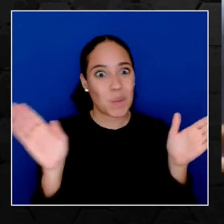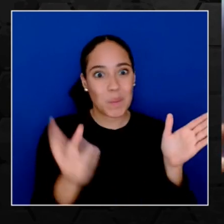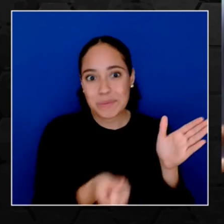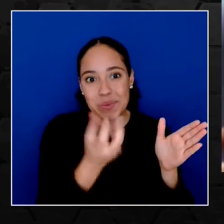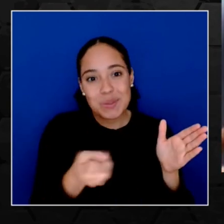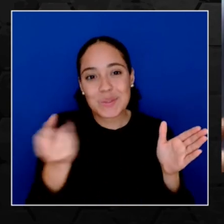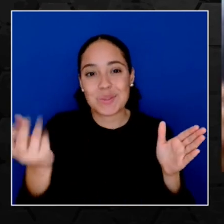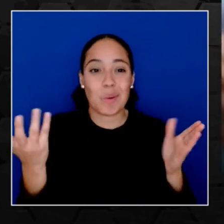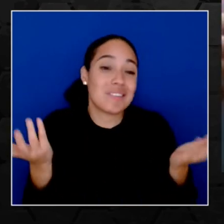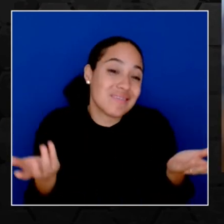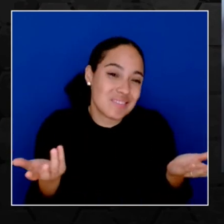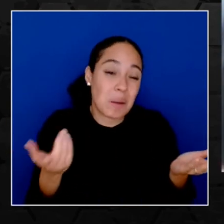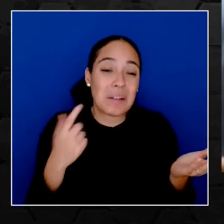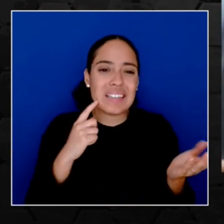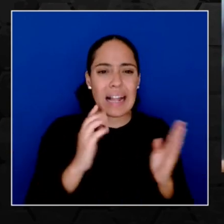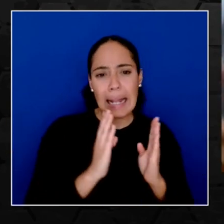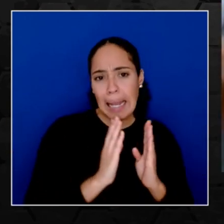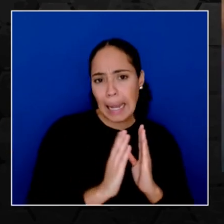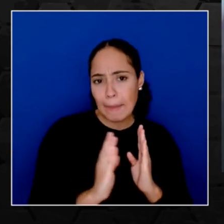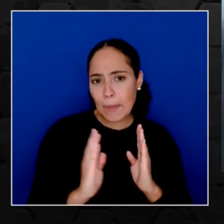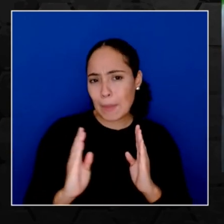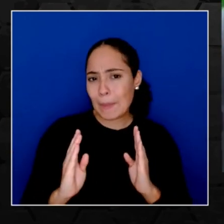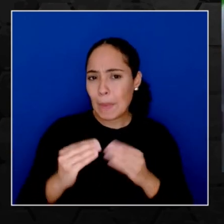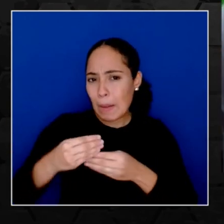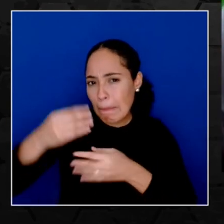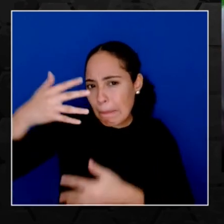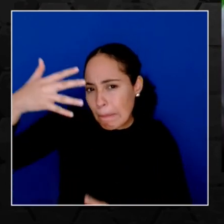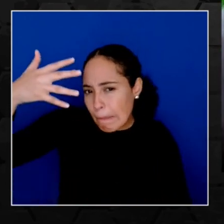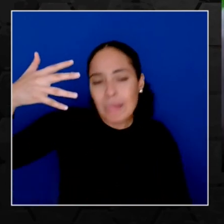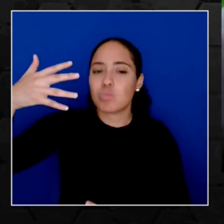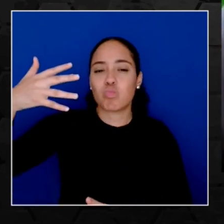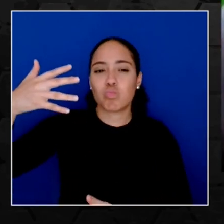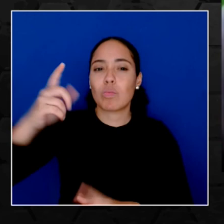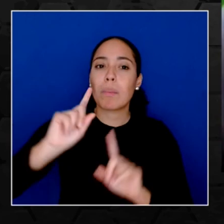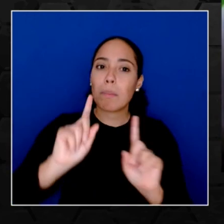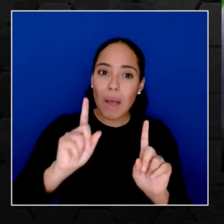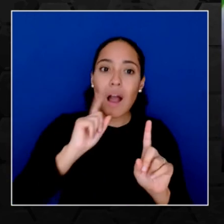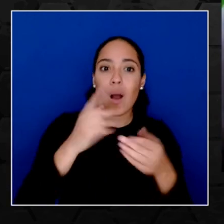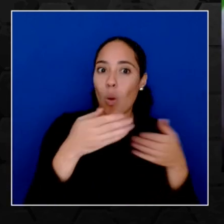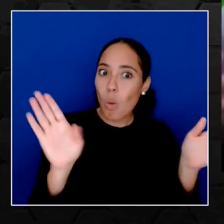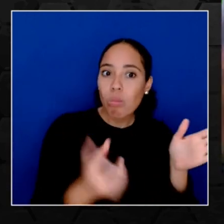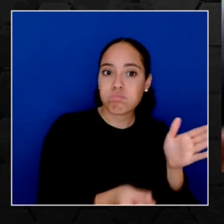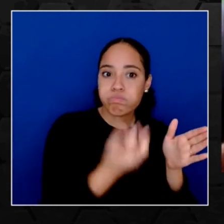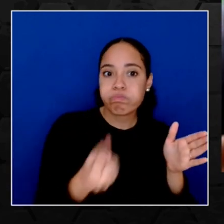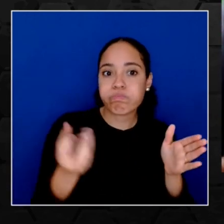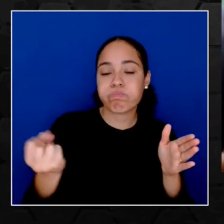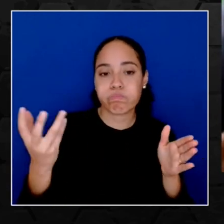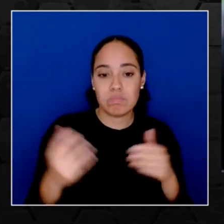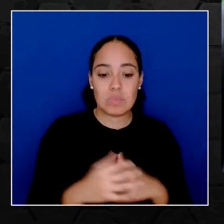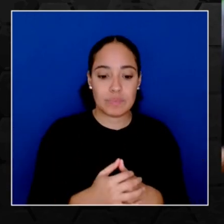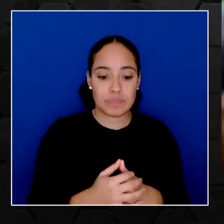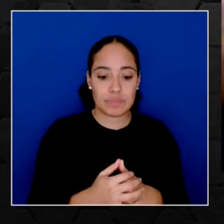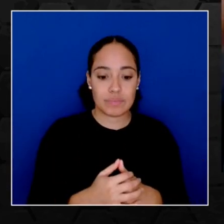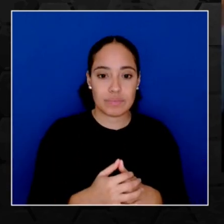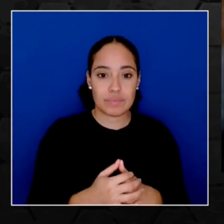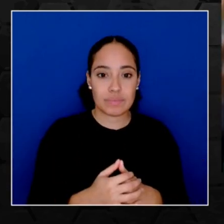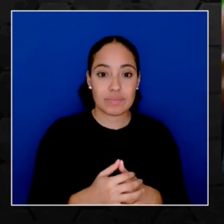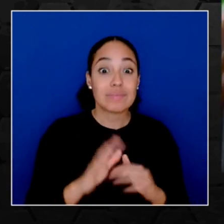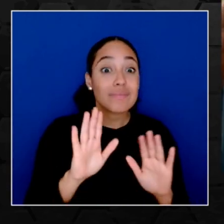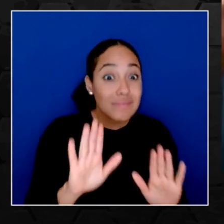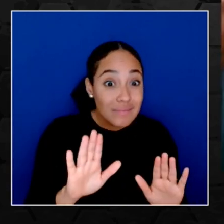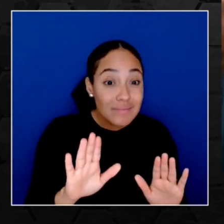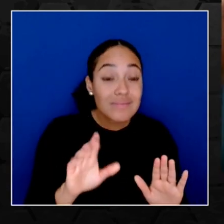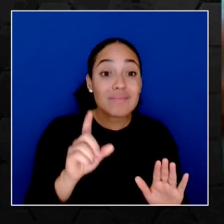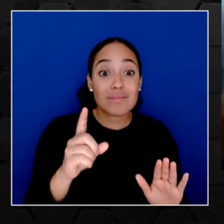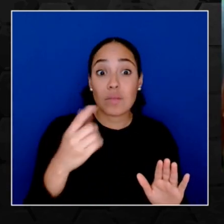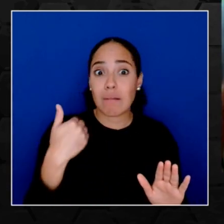library as such, but if you want to explore more, and there are many projects listed in that particular repository. And again, if you think you have a greater